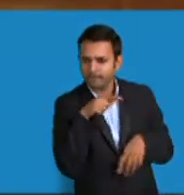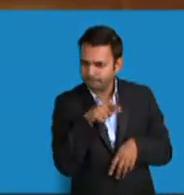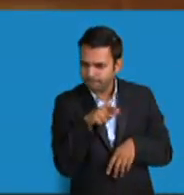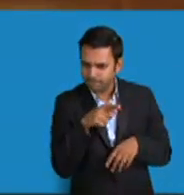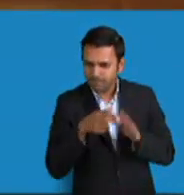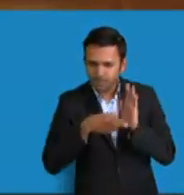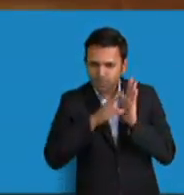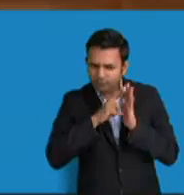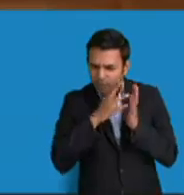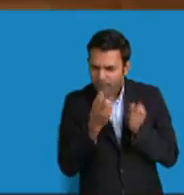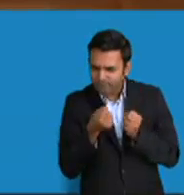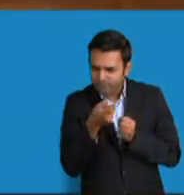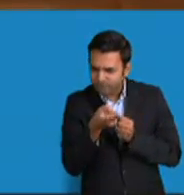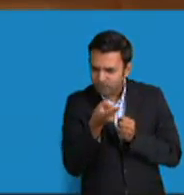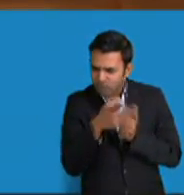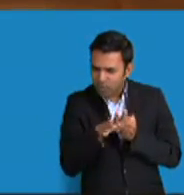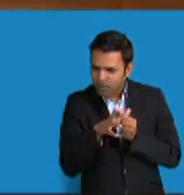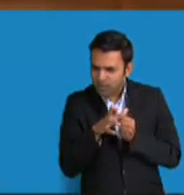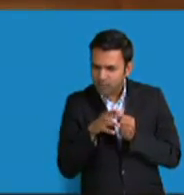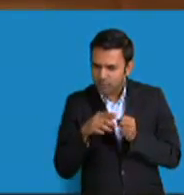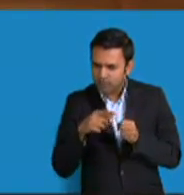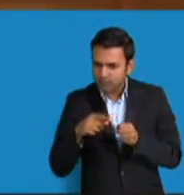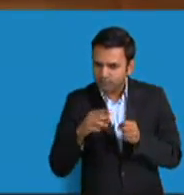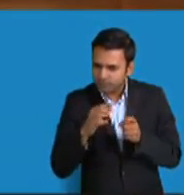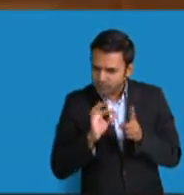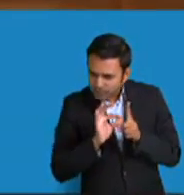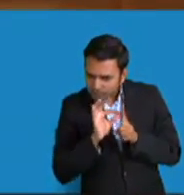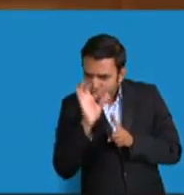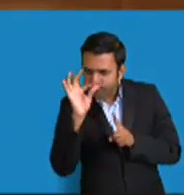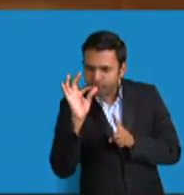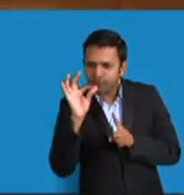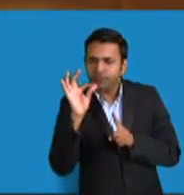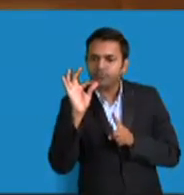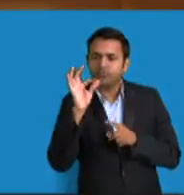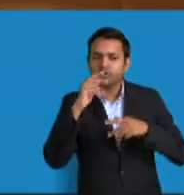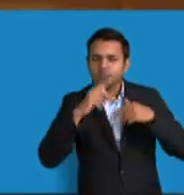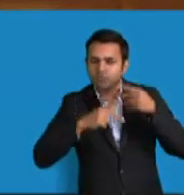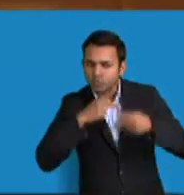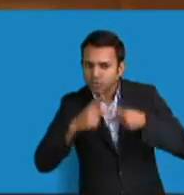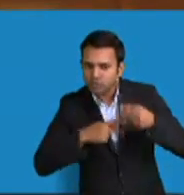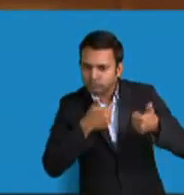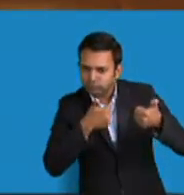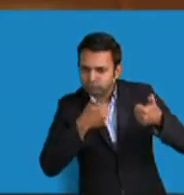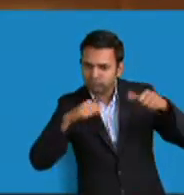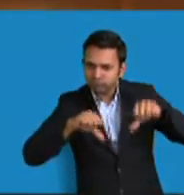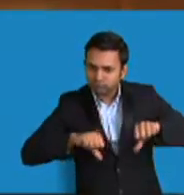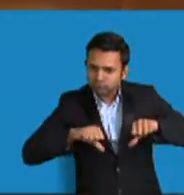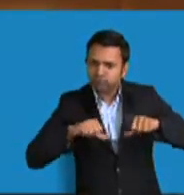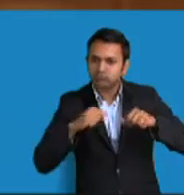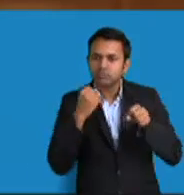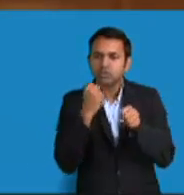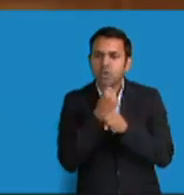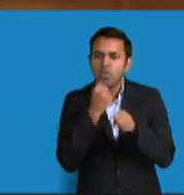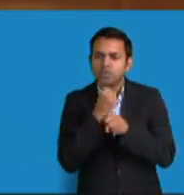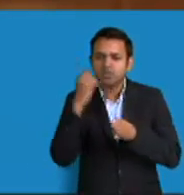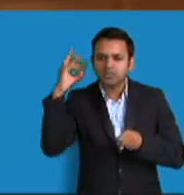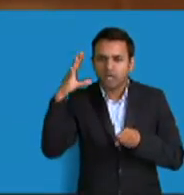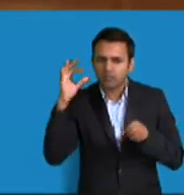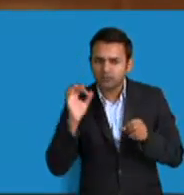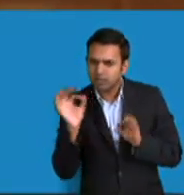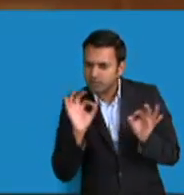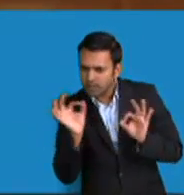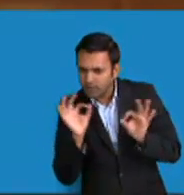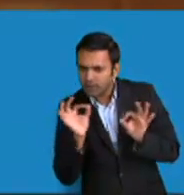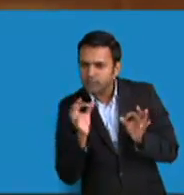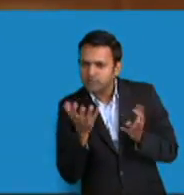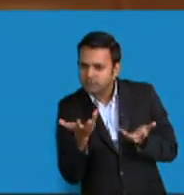place to upgrade the standard and performance for the majority of schools which are not Gold Star in regard to the students and